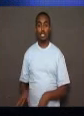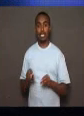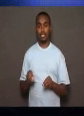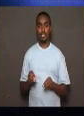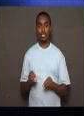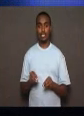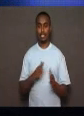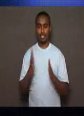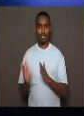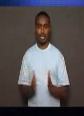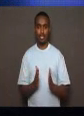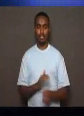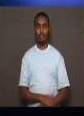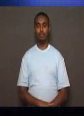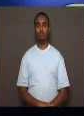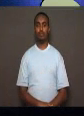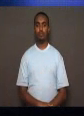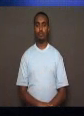Students, let's get ready.